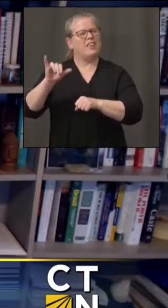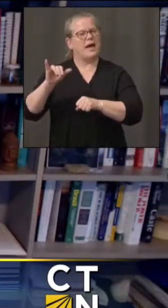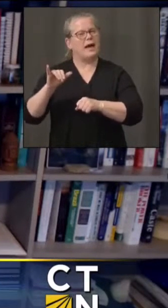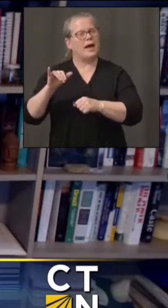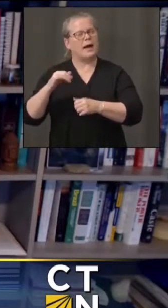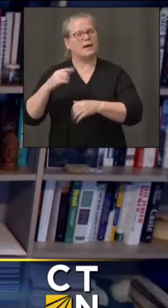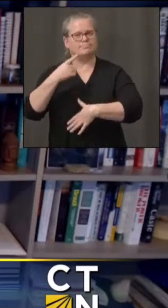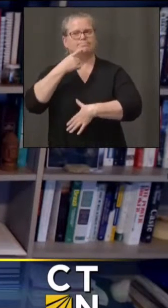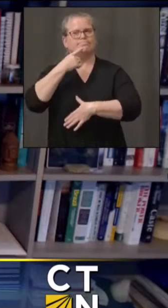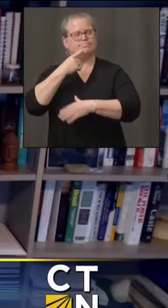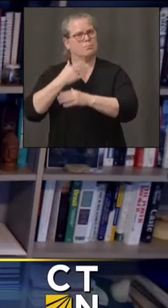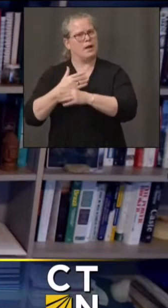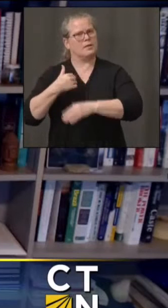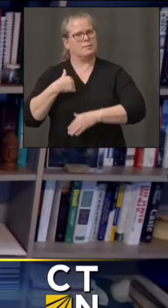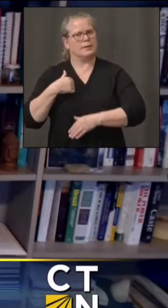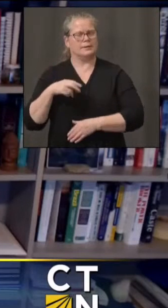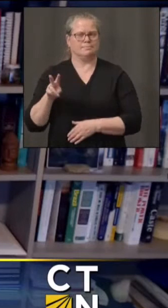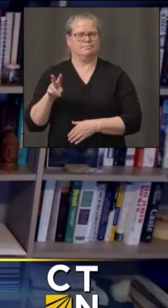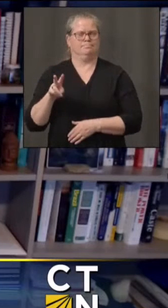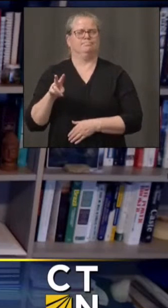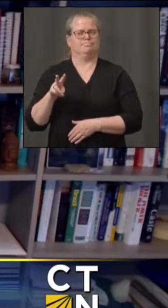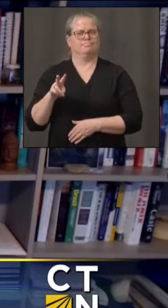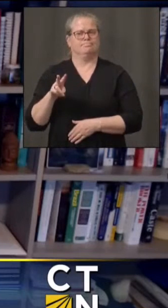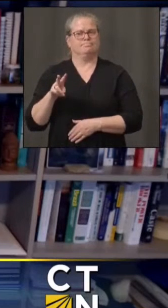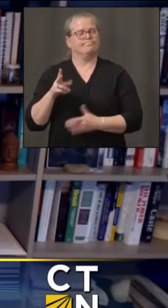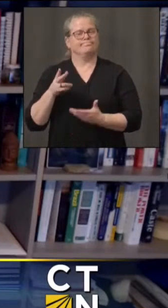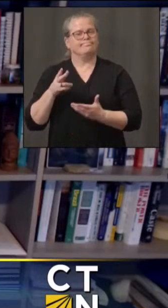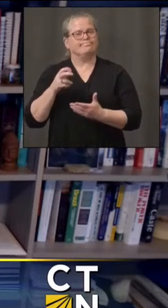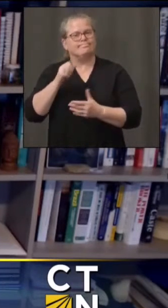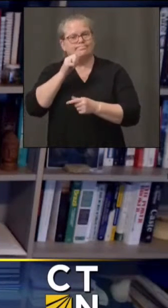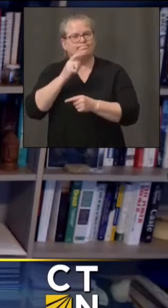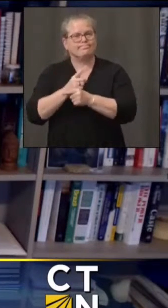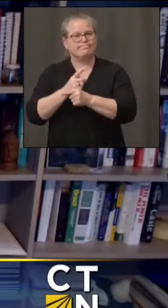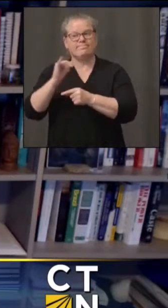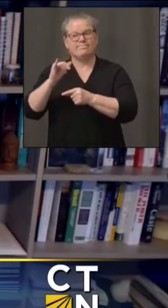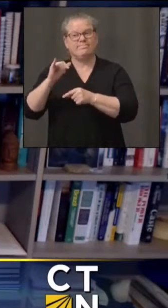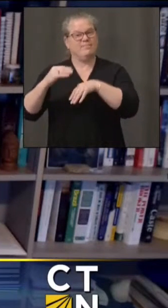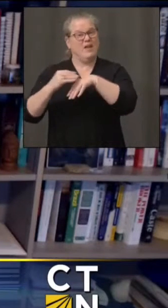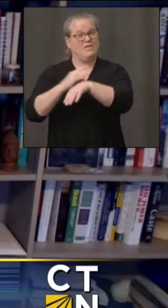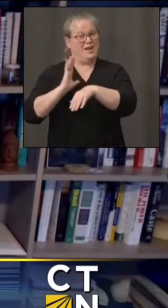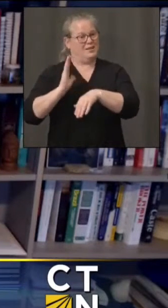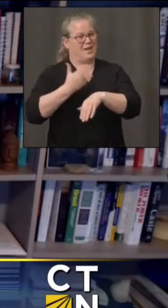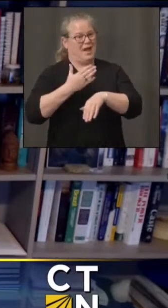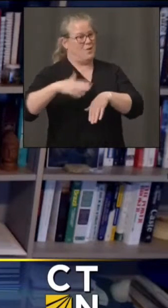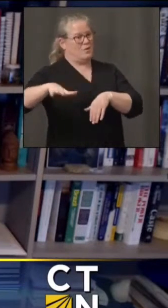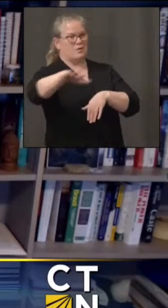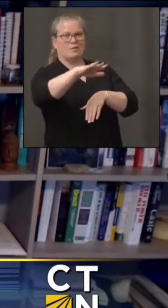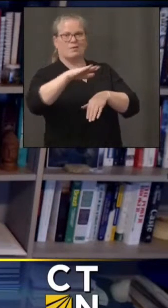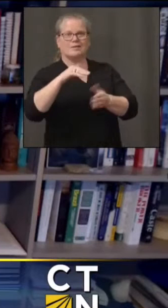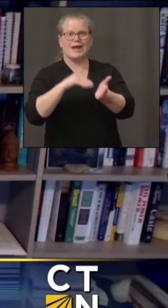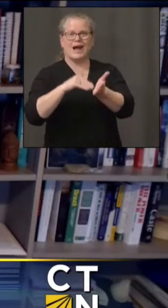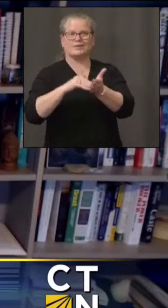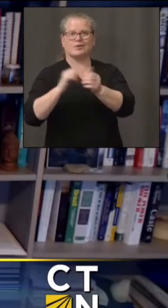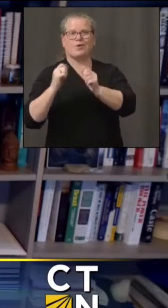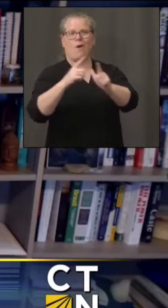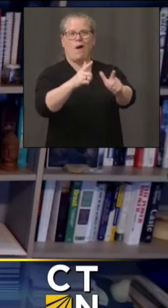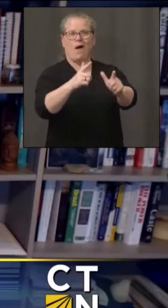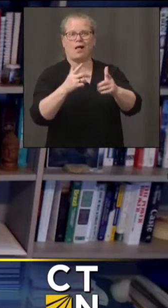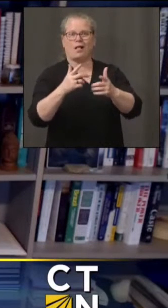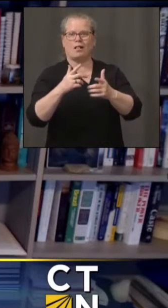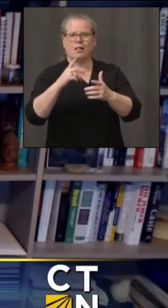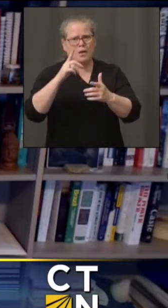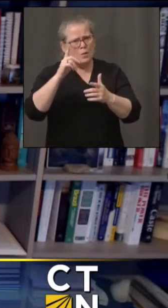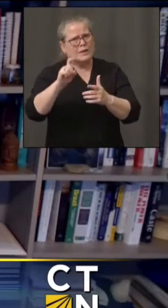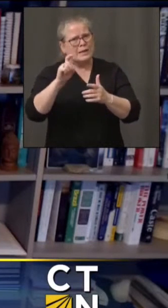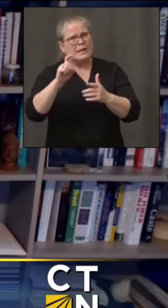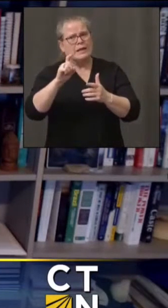play out, and that affects all of our ability as healthcare professionals to take care of our